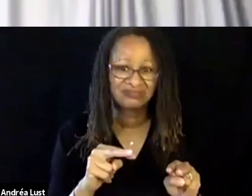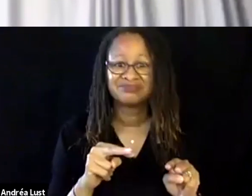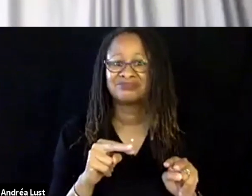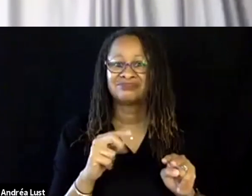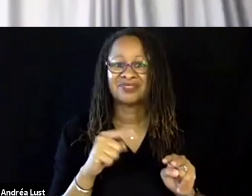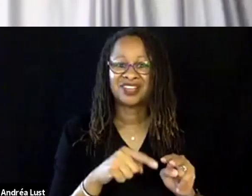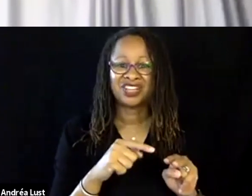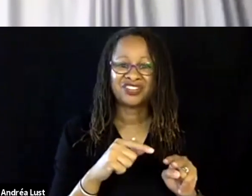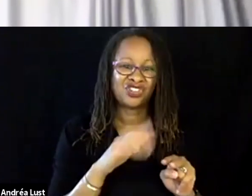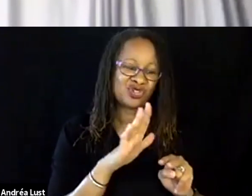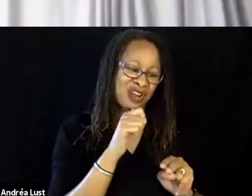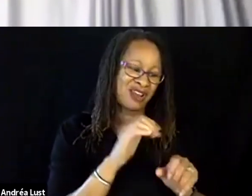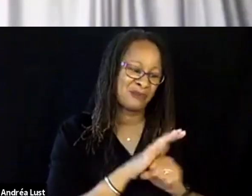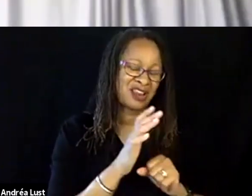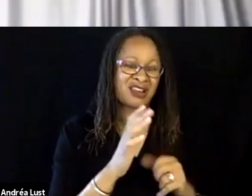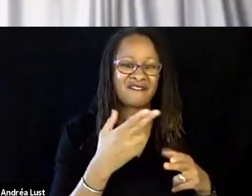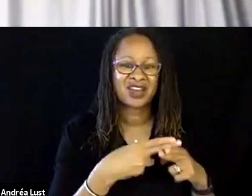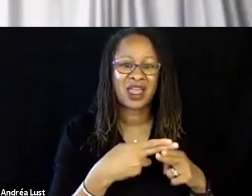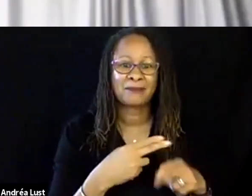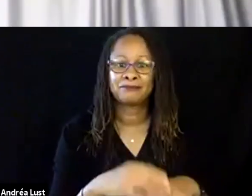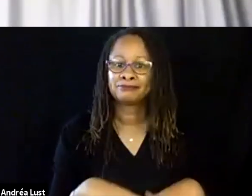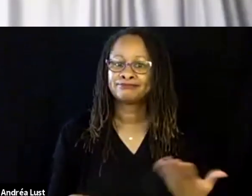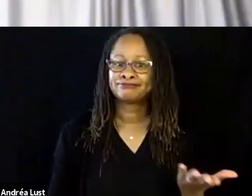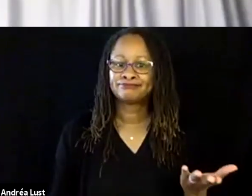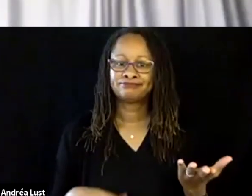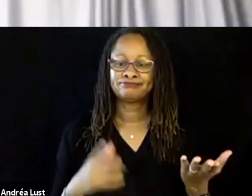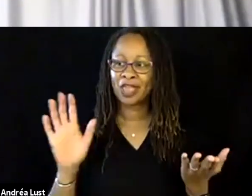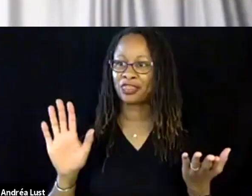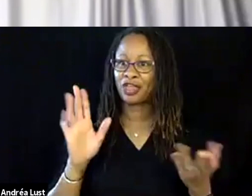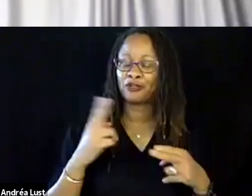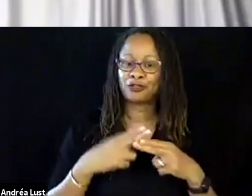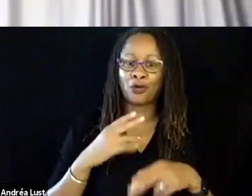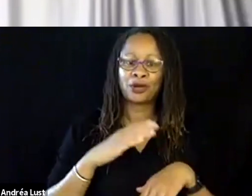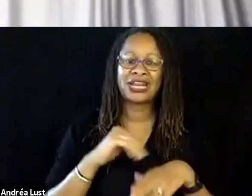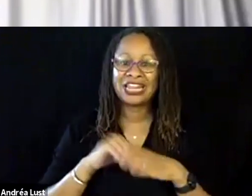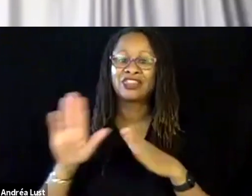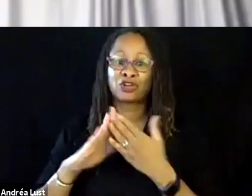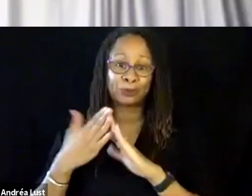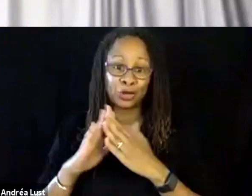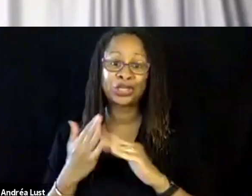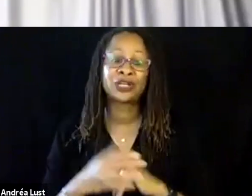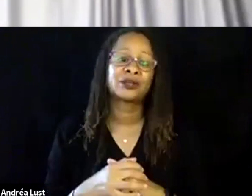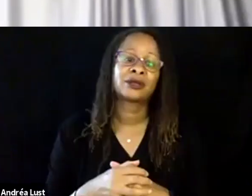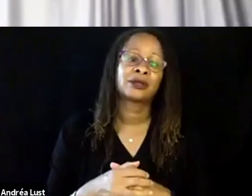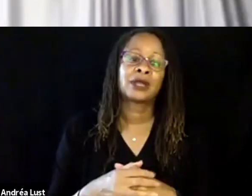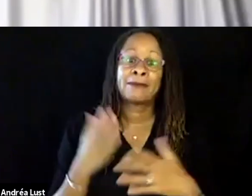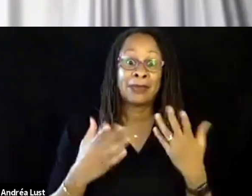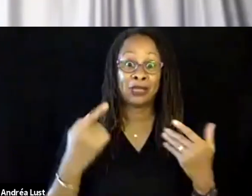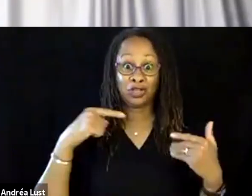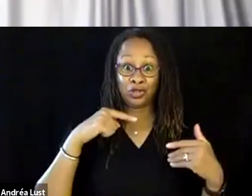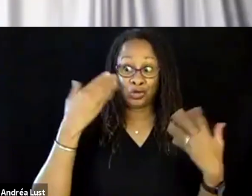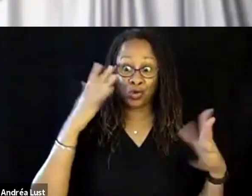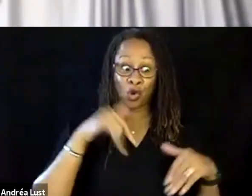not a big enough name. And it's like, well, if you don't think about it, they're known in their own communities. So it's like, you may not know them